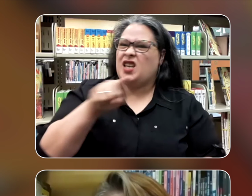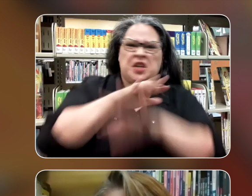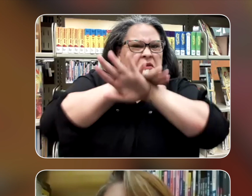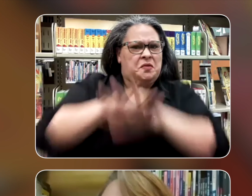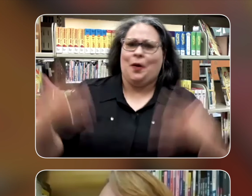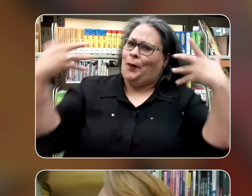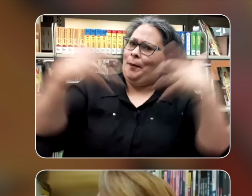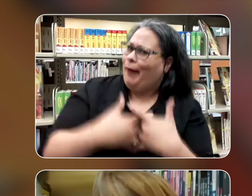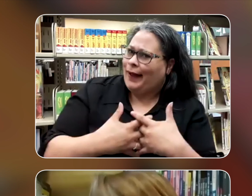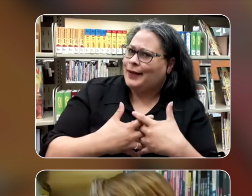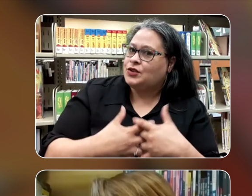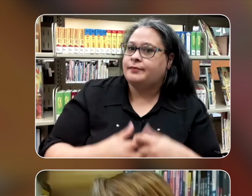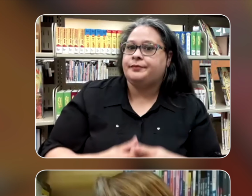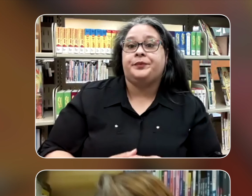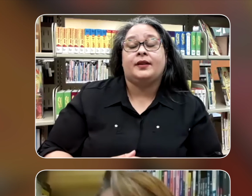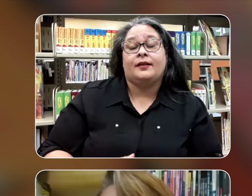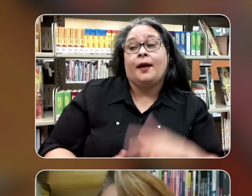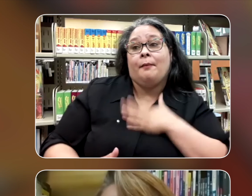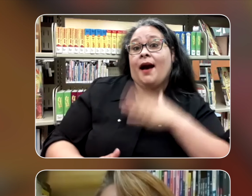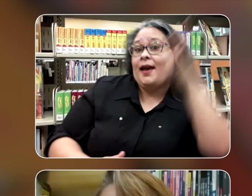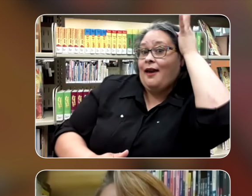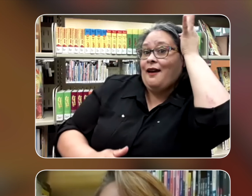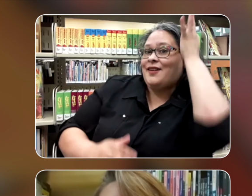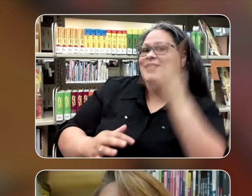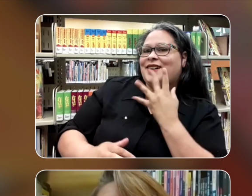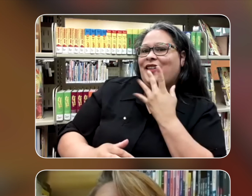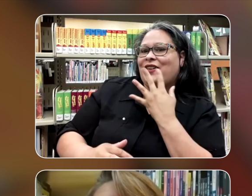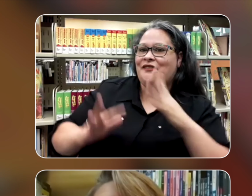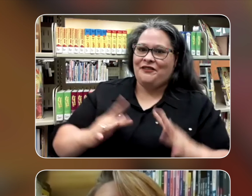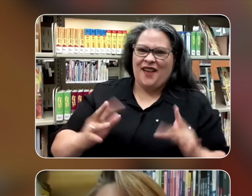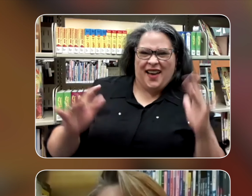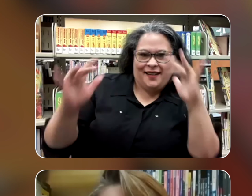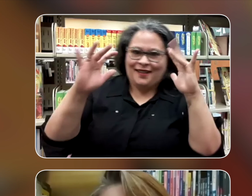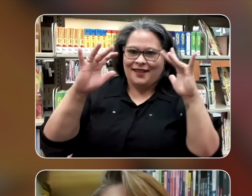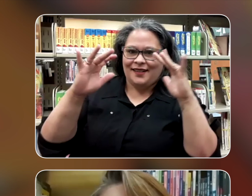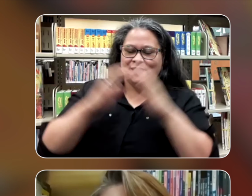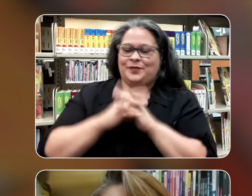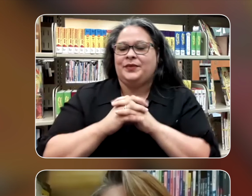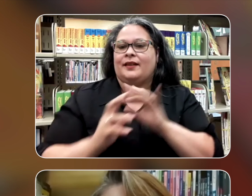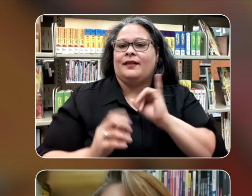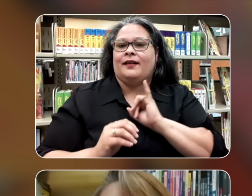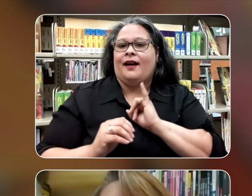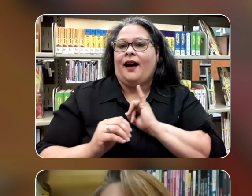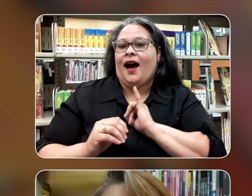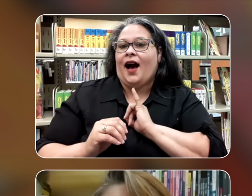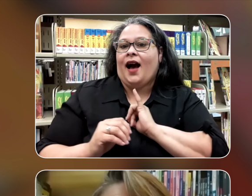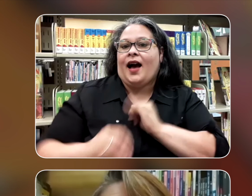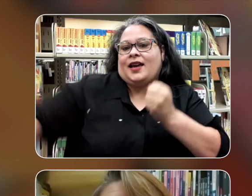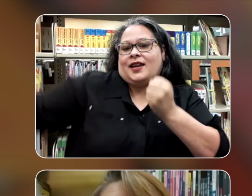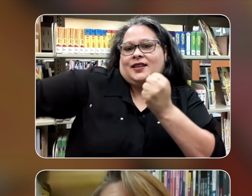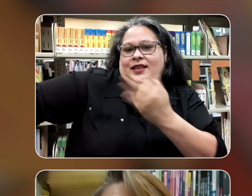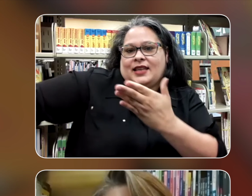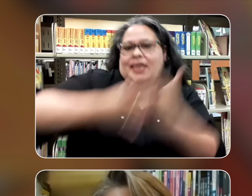match. Actually, my hair is the color of fire, I say, and kick the